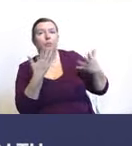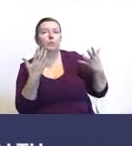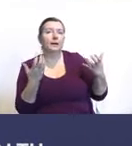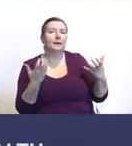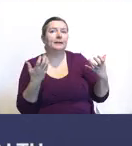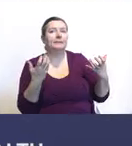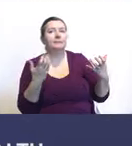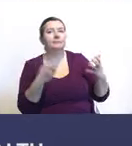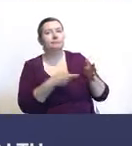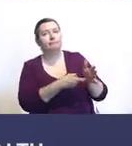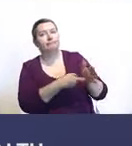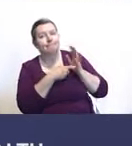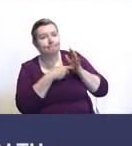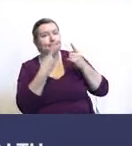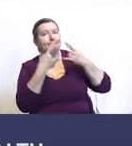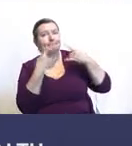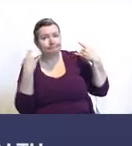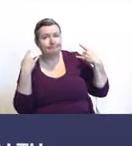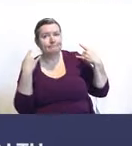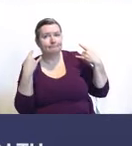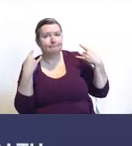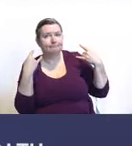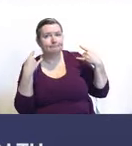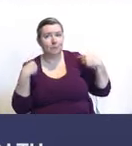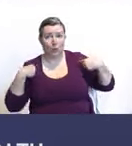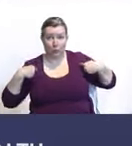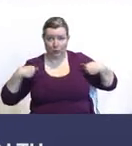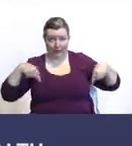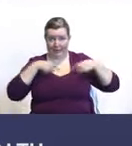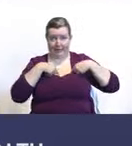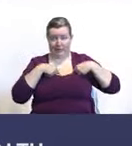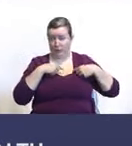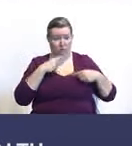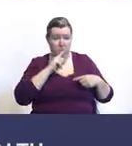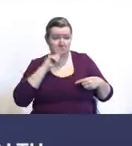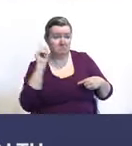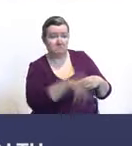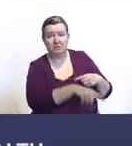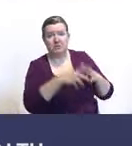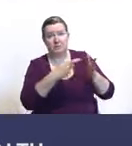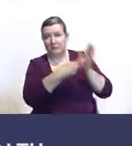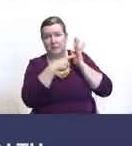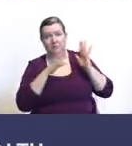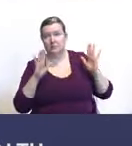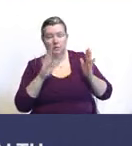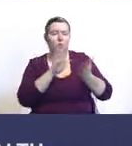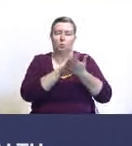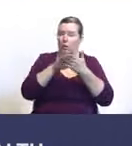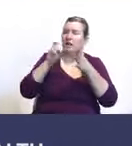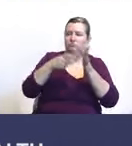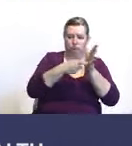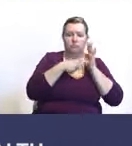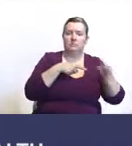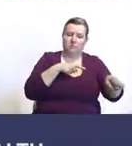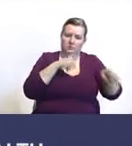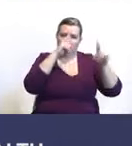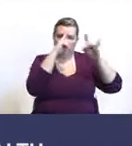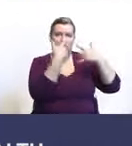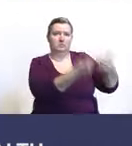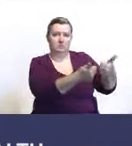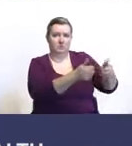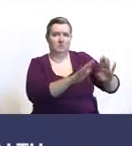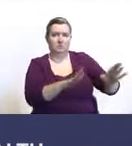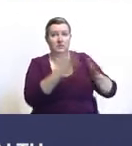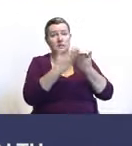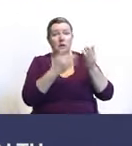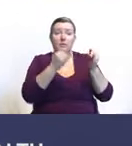enforce a mandate, even though we will no longer enforce it on March 7th, they have that right if individuals choose to want to wear